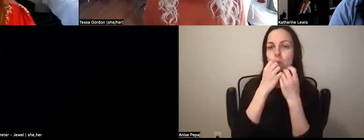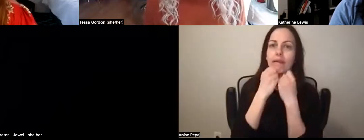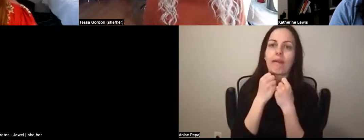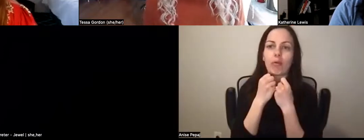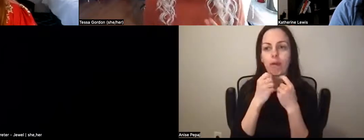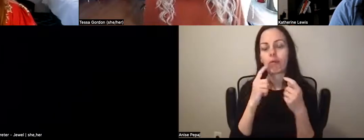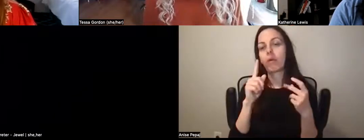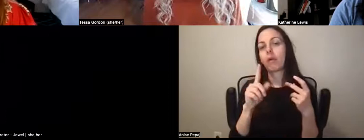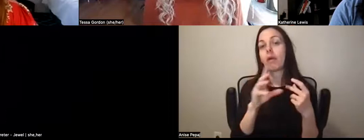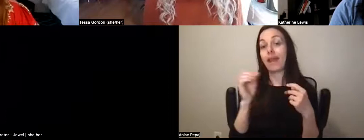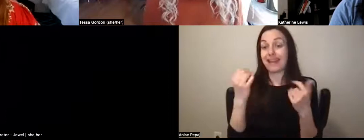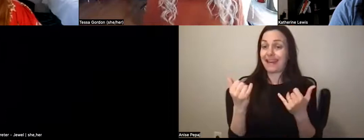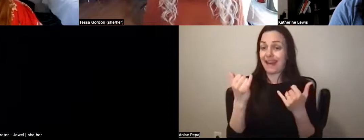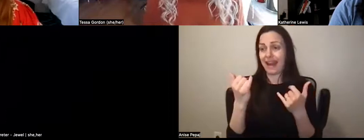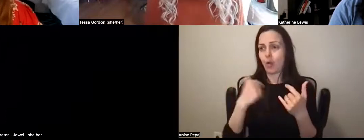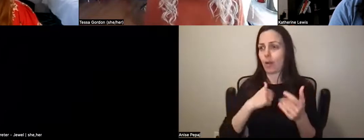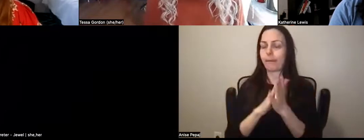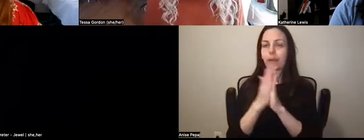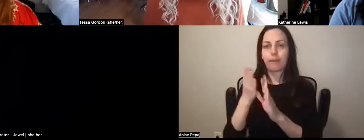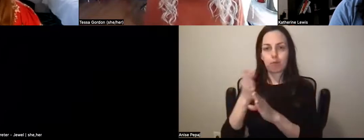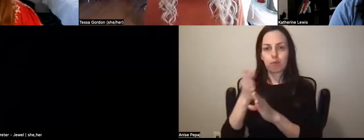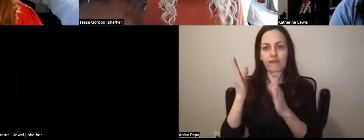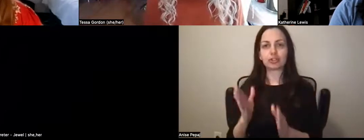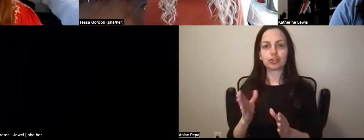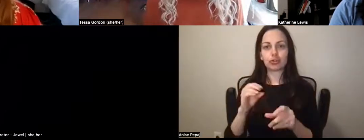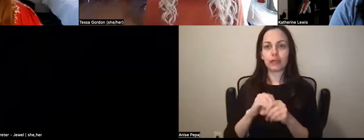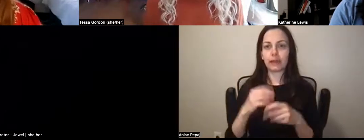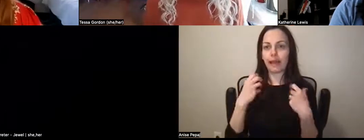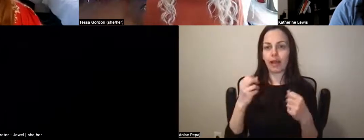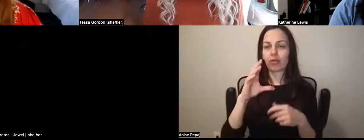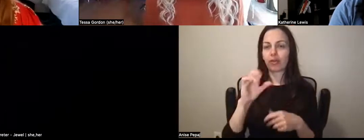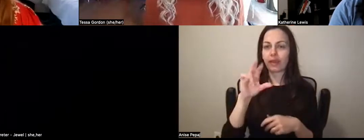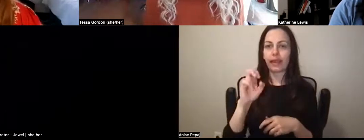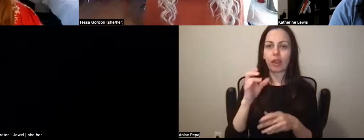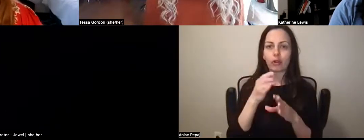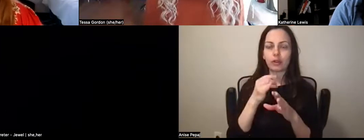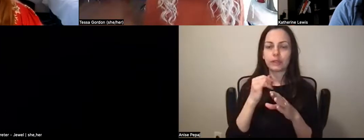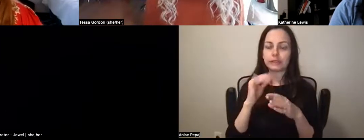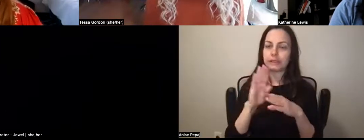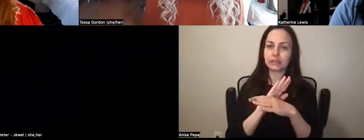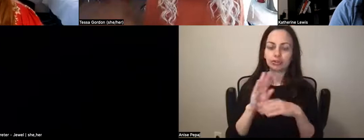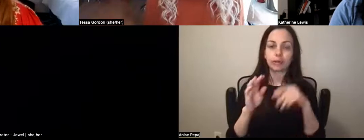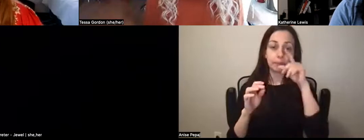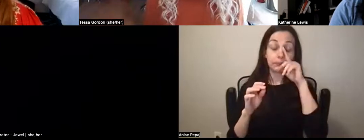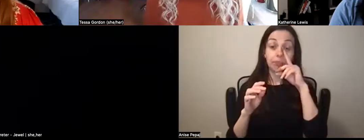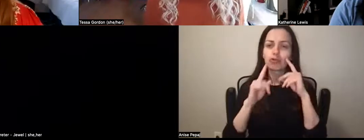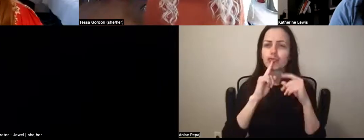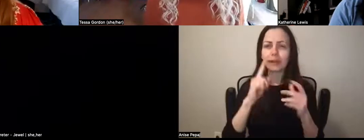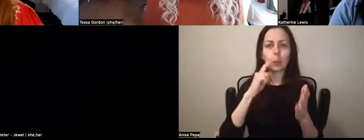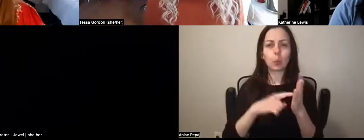also now as a professional on the other side in the healthcare industry and seeing the really the effects